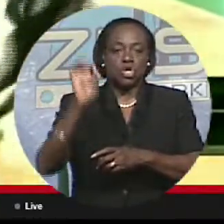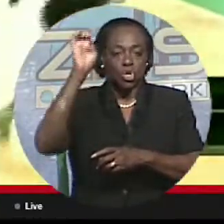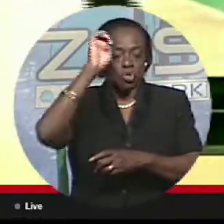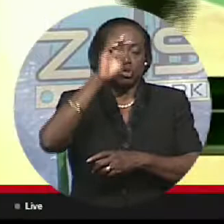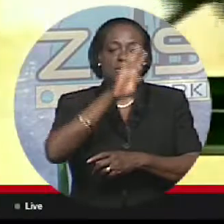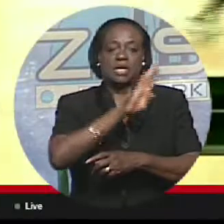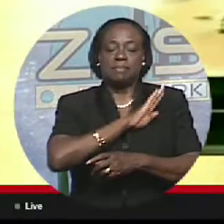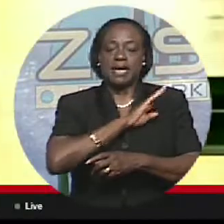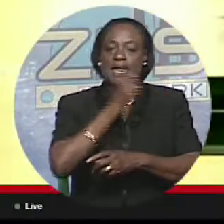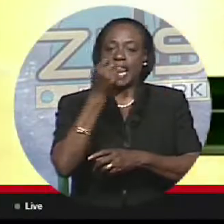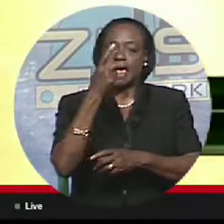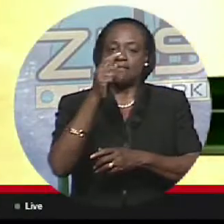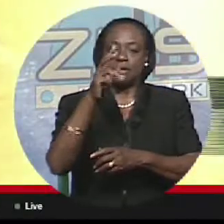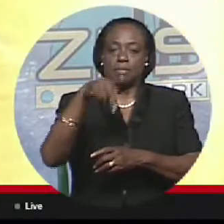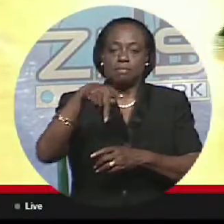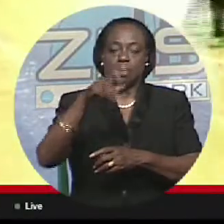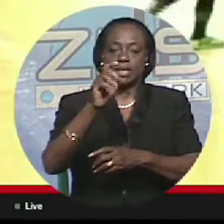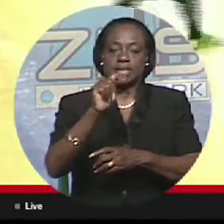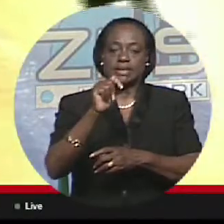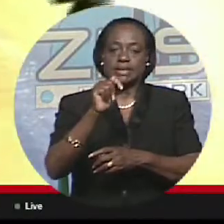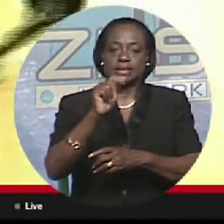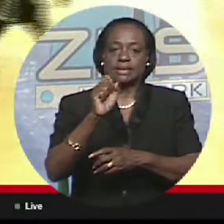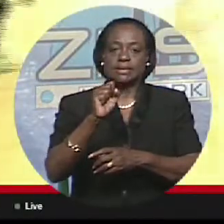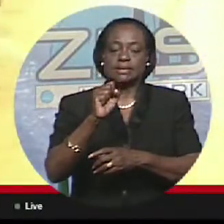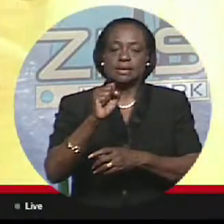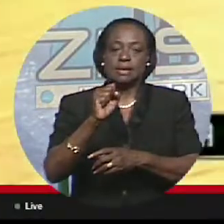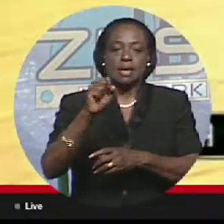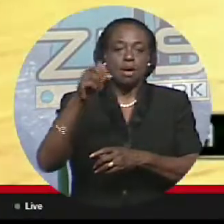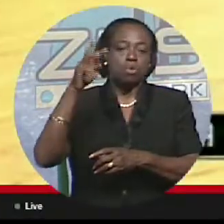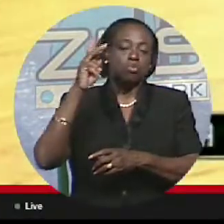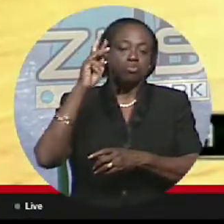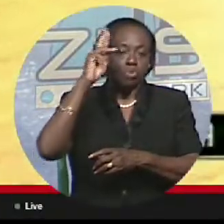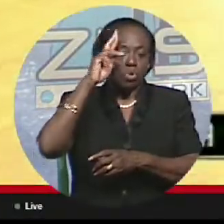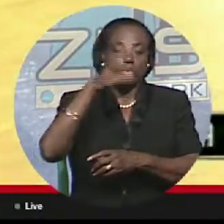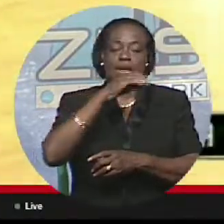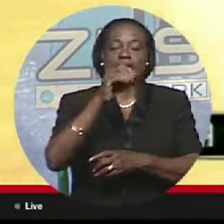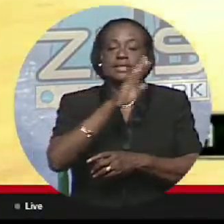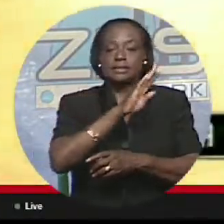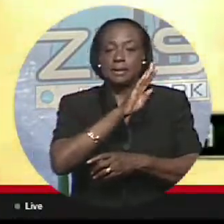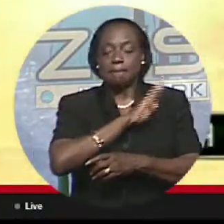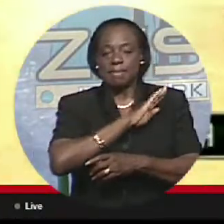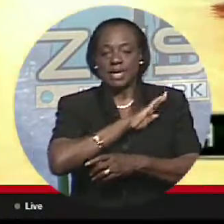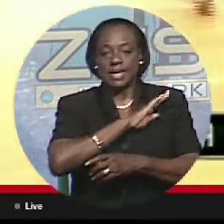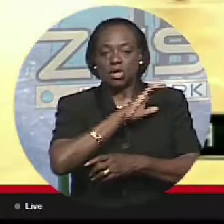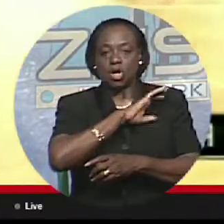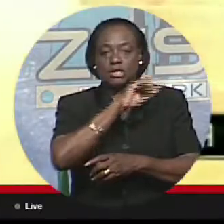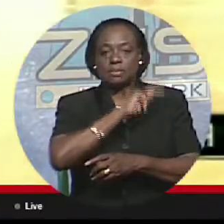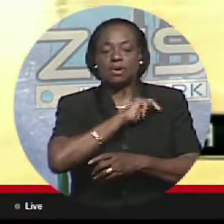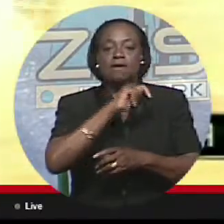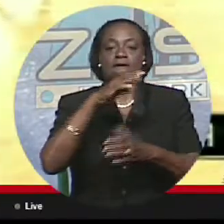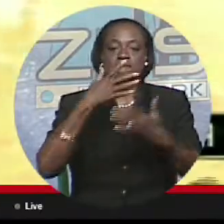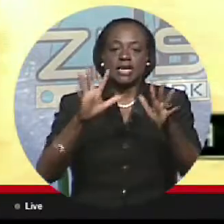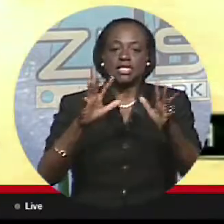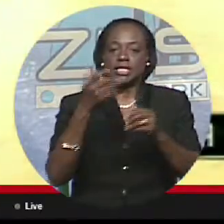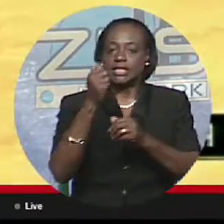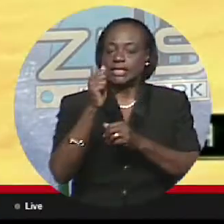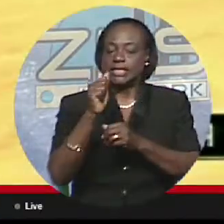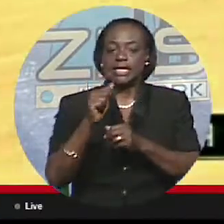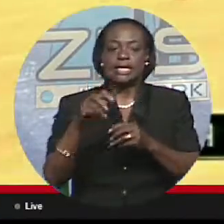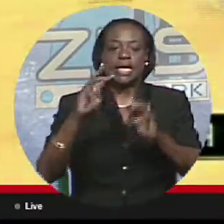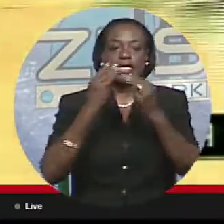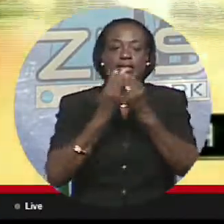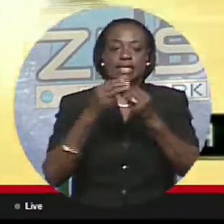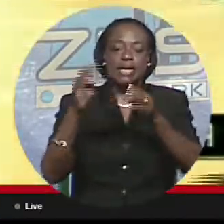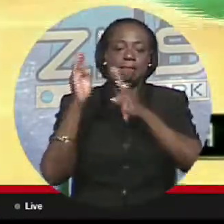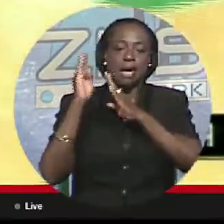with 11 points. Magnum Roll, Michael Furley-Bain, Torrington Cox, and Leon Cooper all finishing up with 10 points. Team Bahamas will play